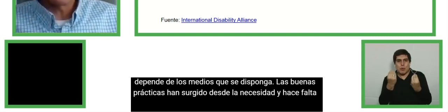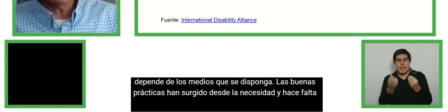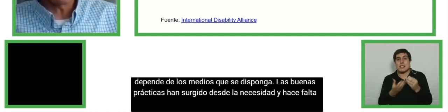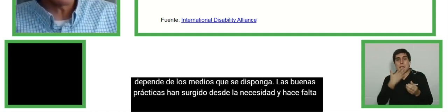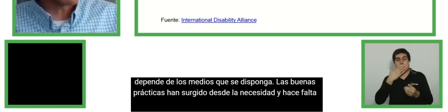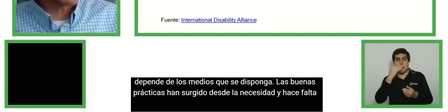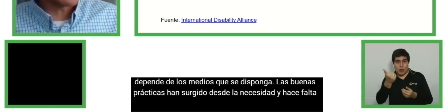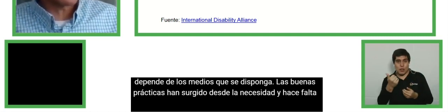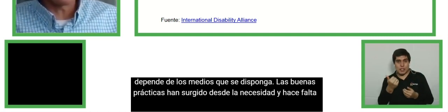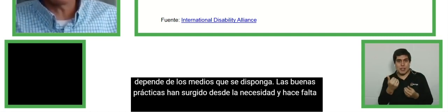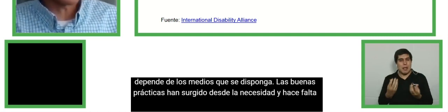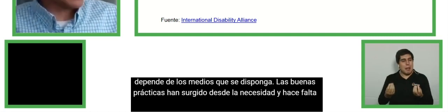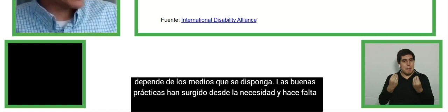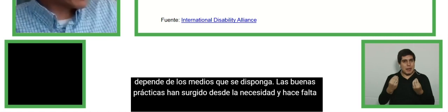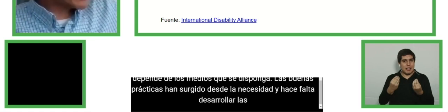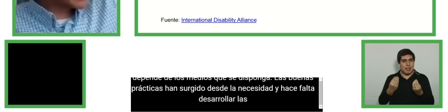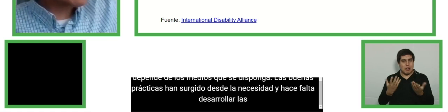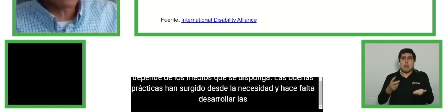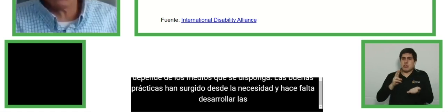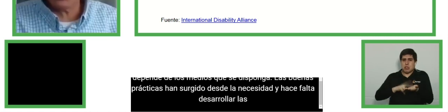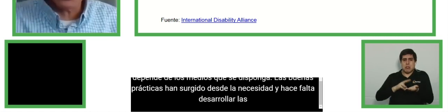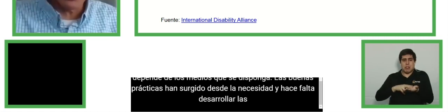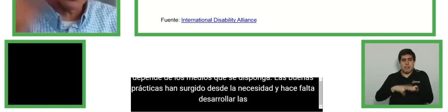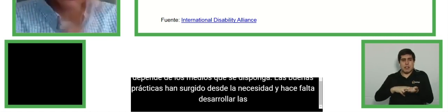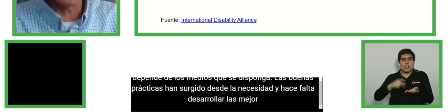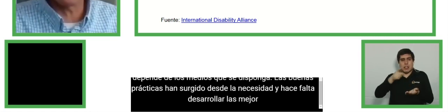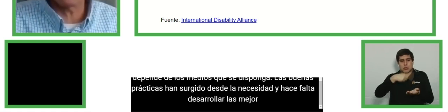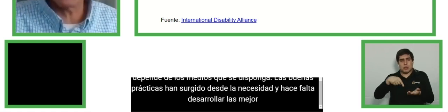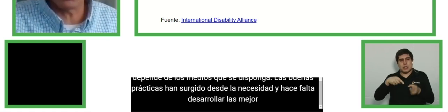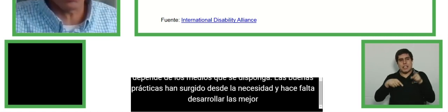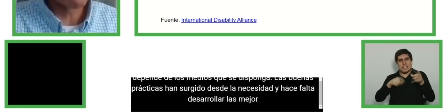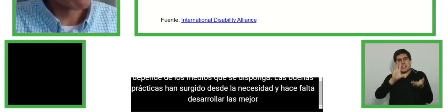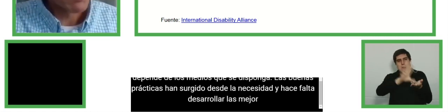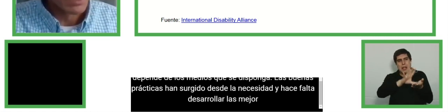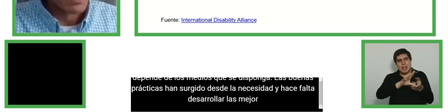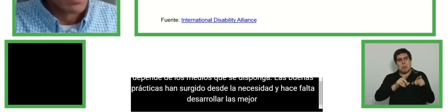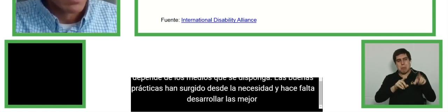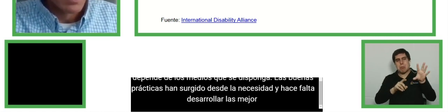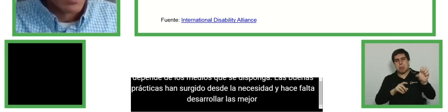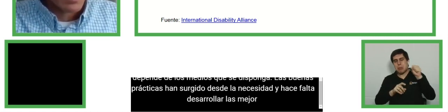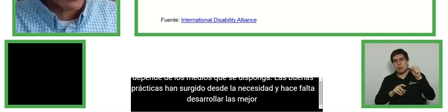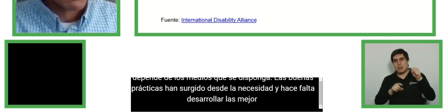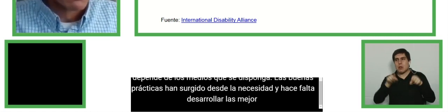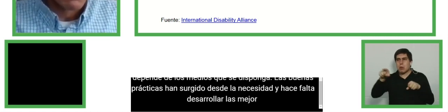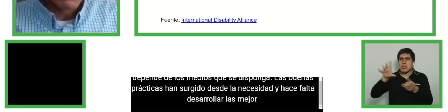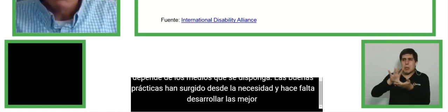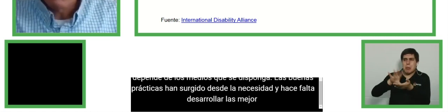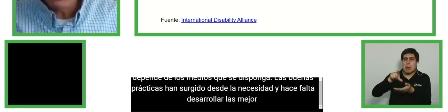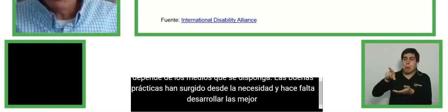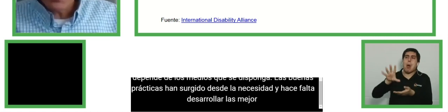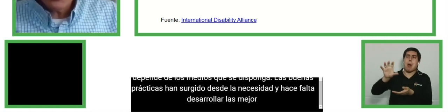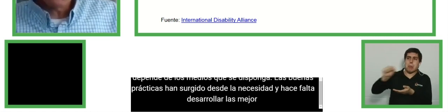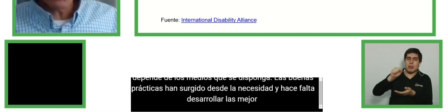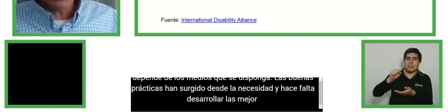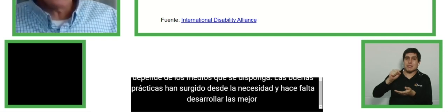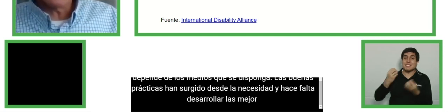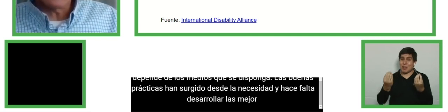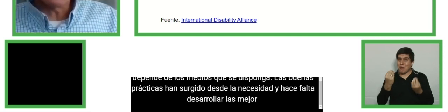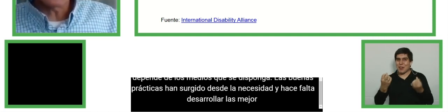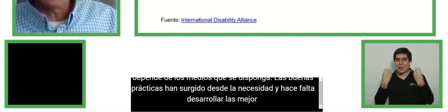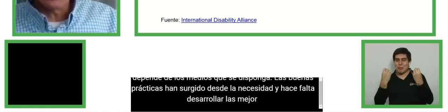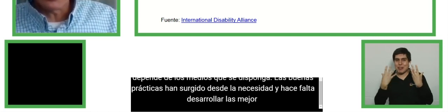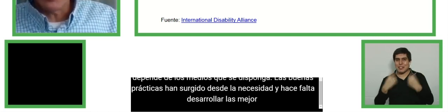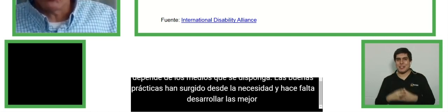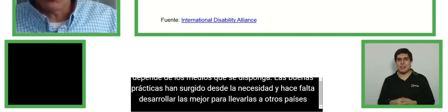really, we can take this to this country and this other country. So actually, it's not only there in